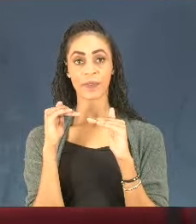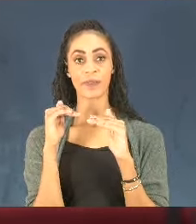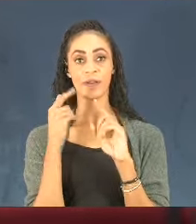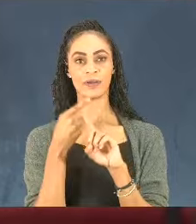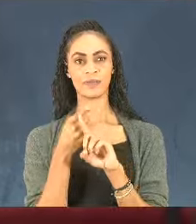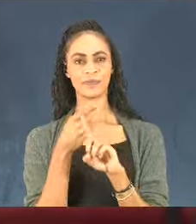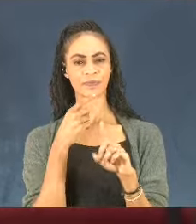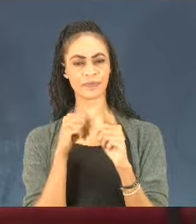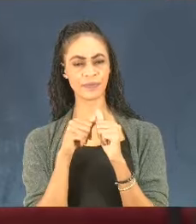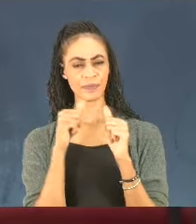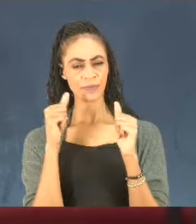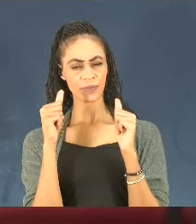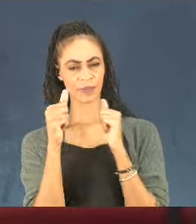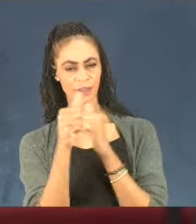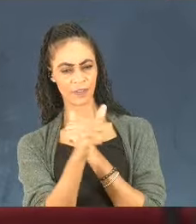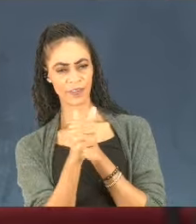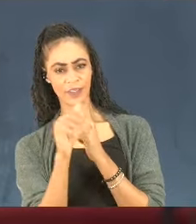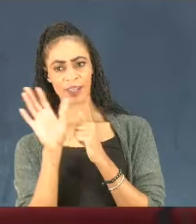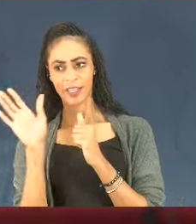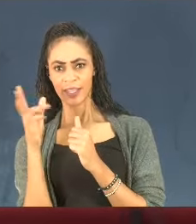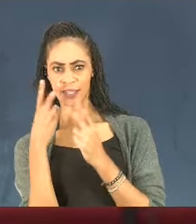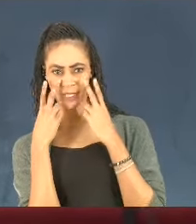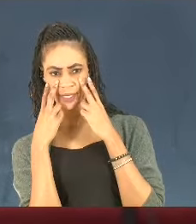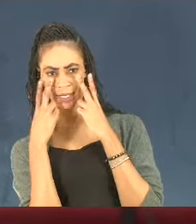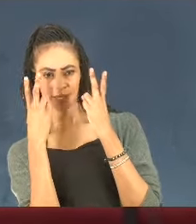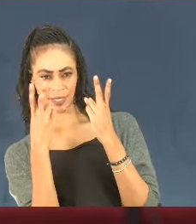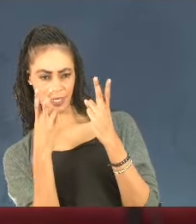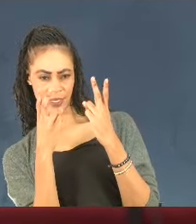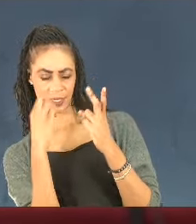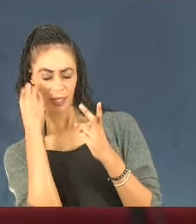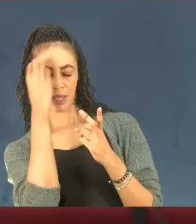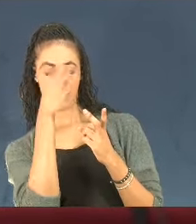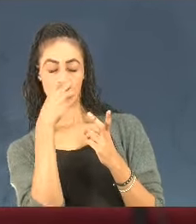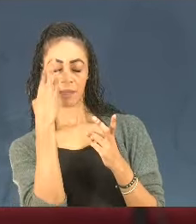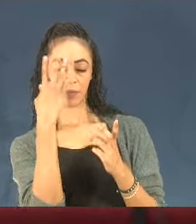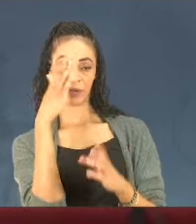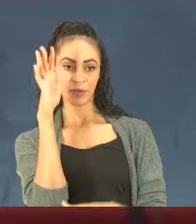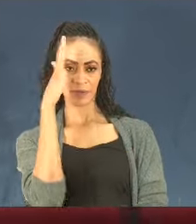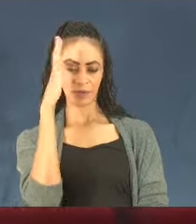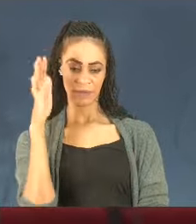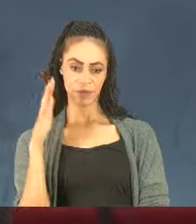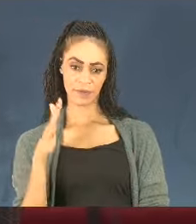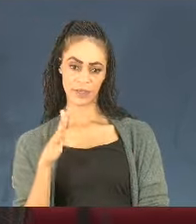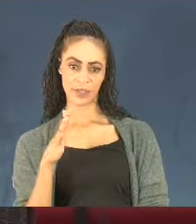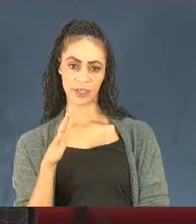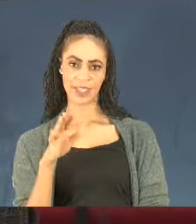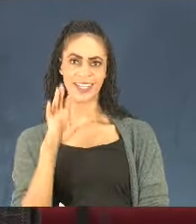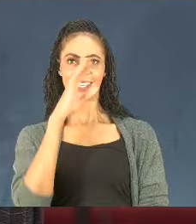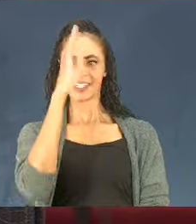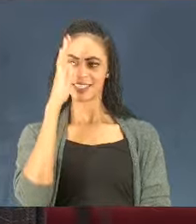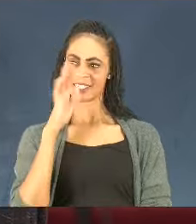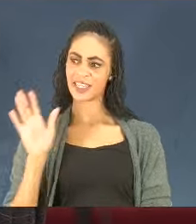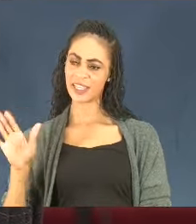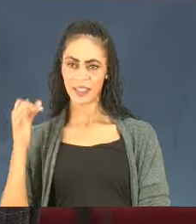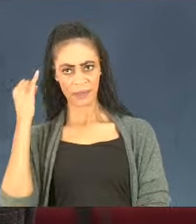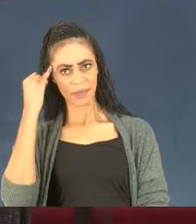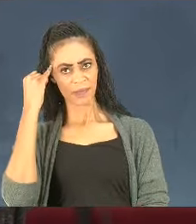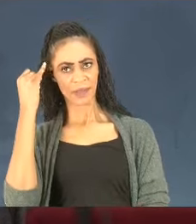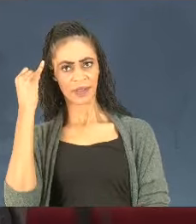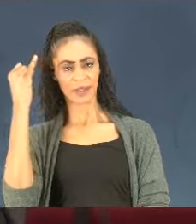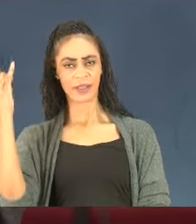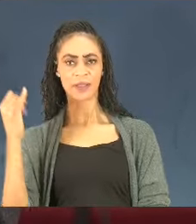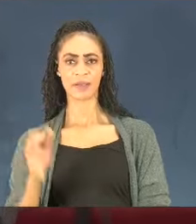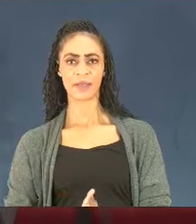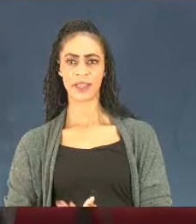from afar he sees this beautiful tree, which was the tree that he had imagined. And